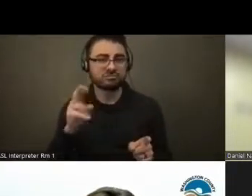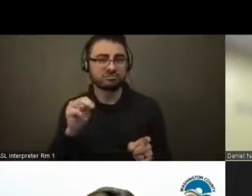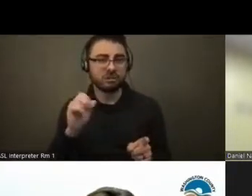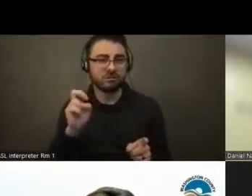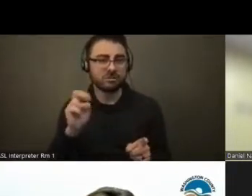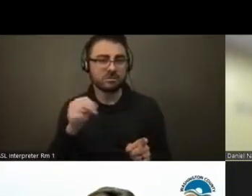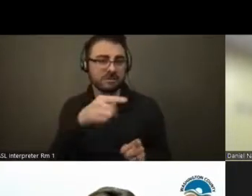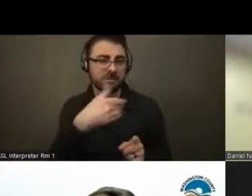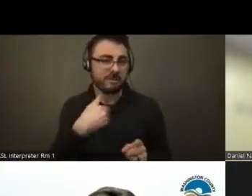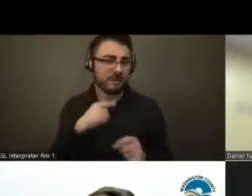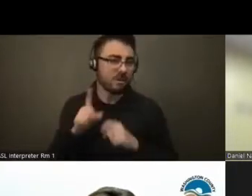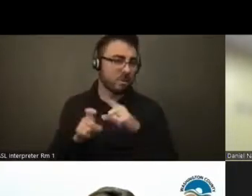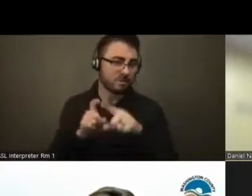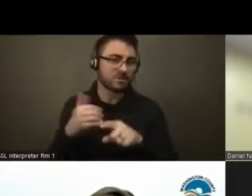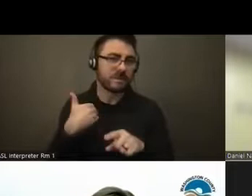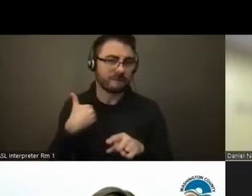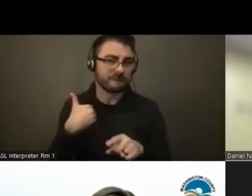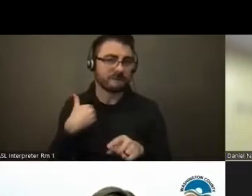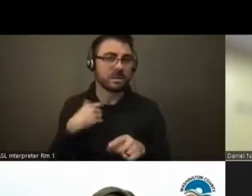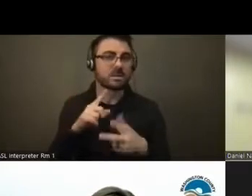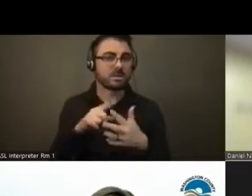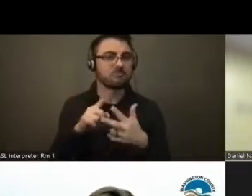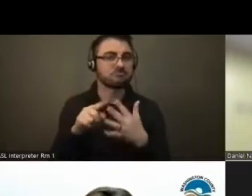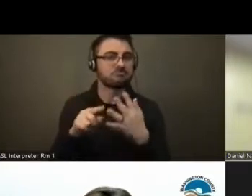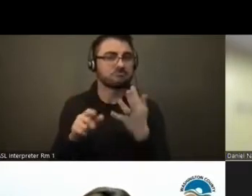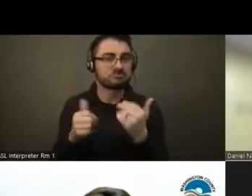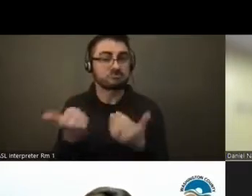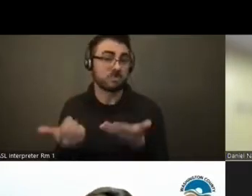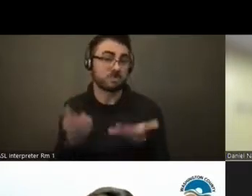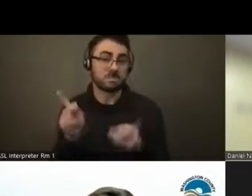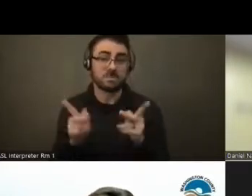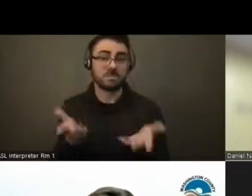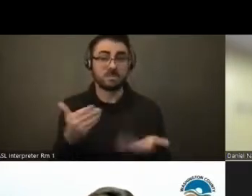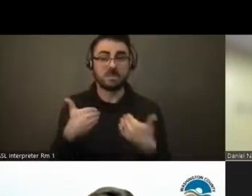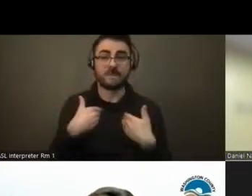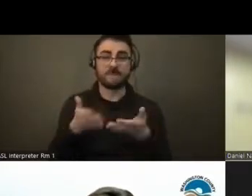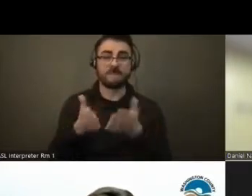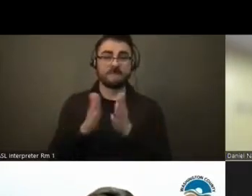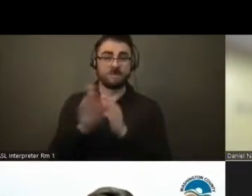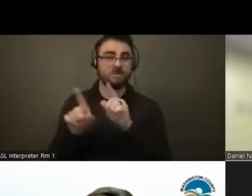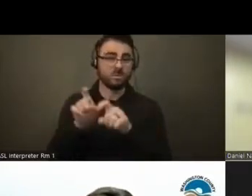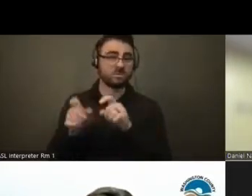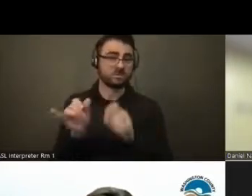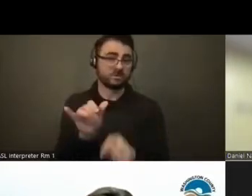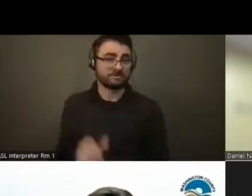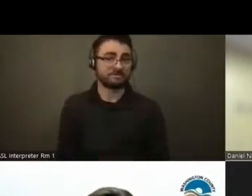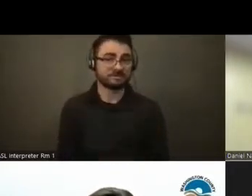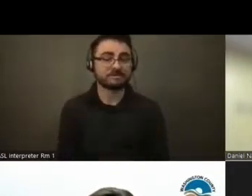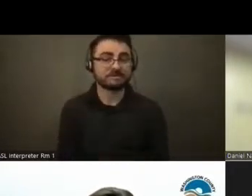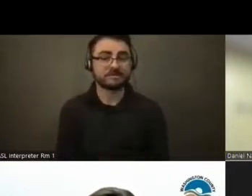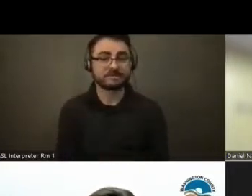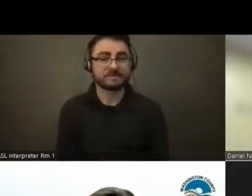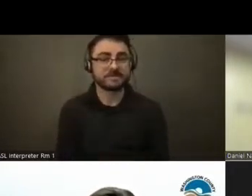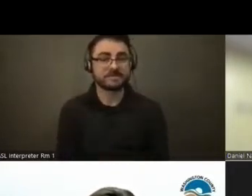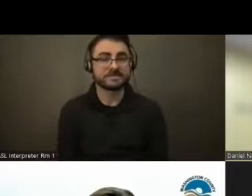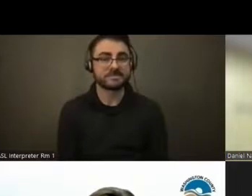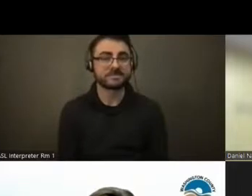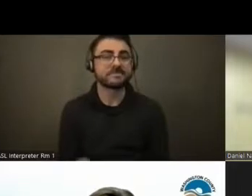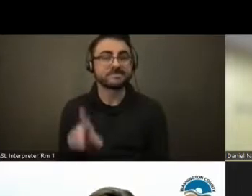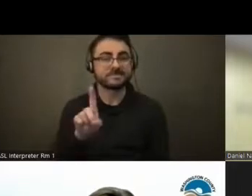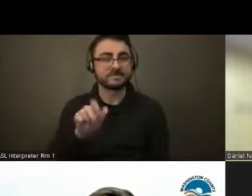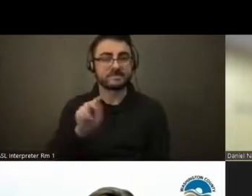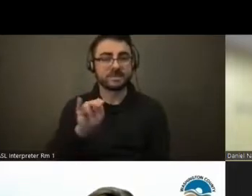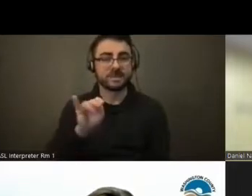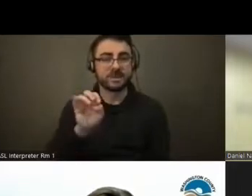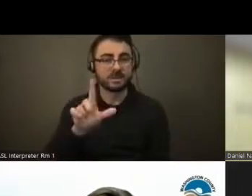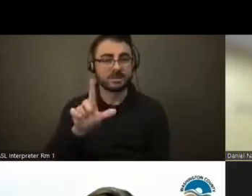about, and our other guests may have other questions too. Excellent, thank you, Chair. And